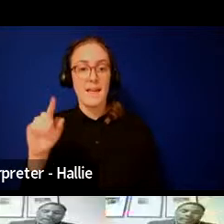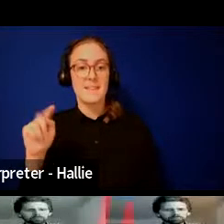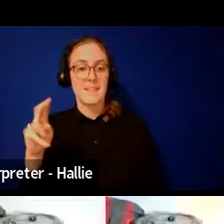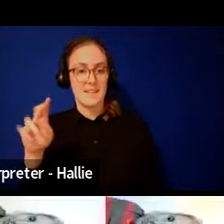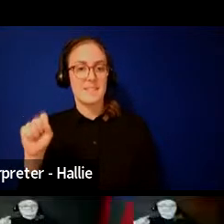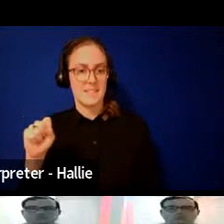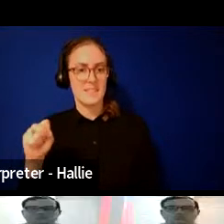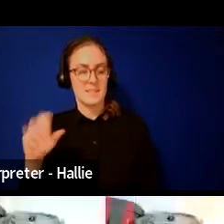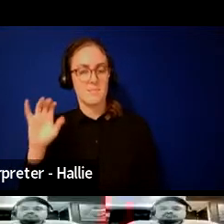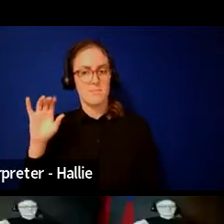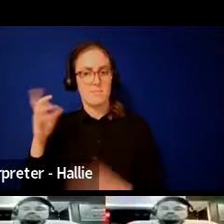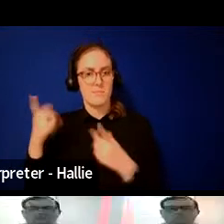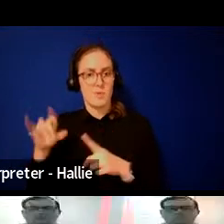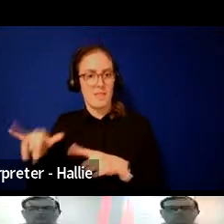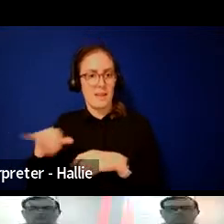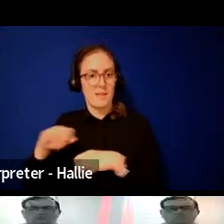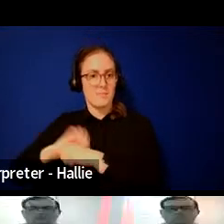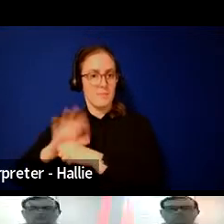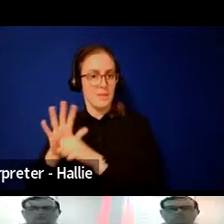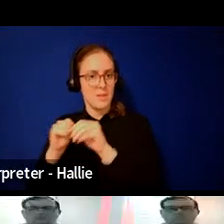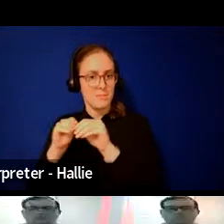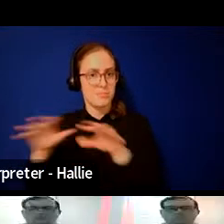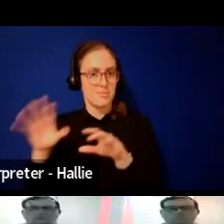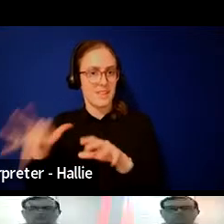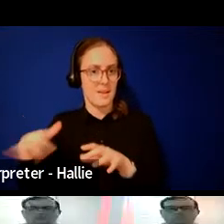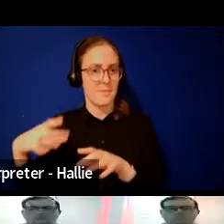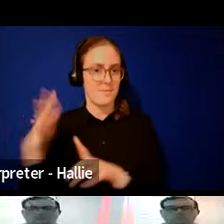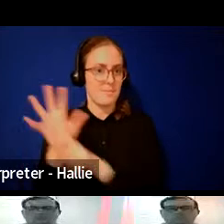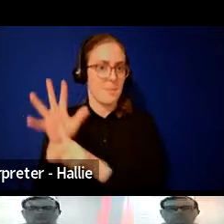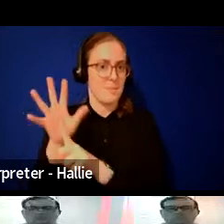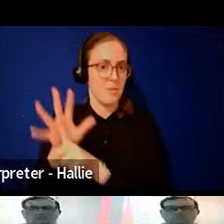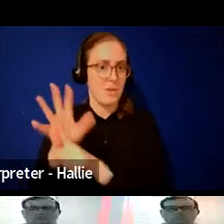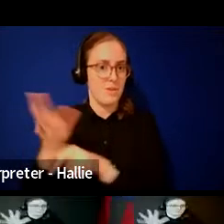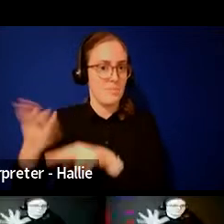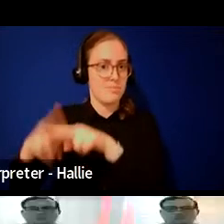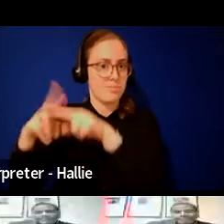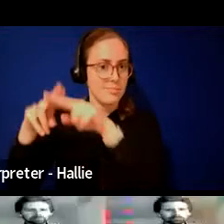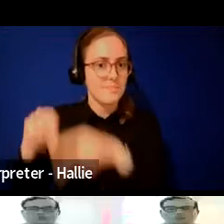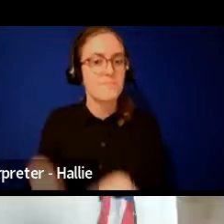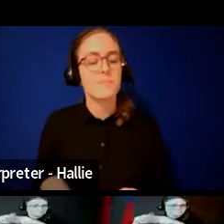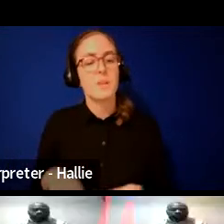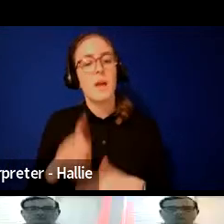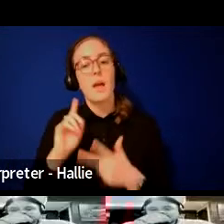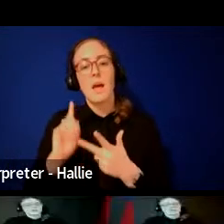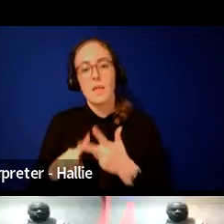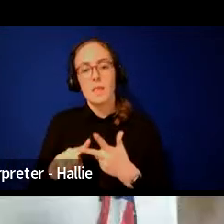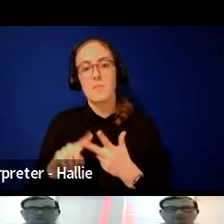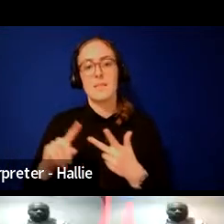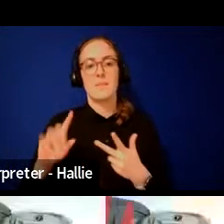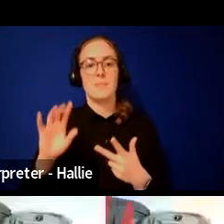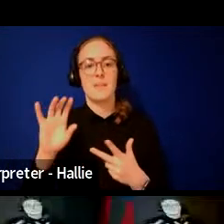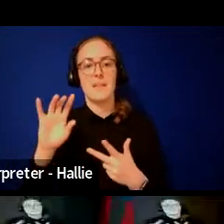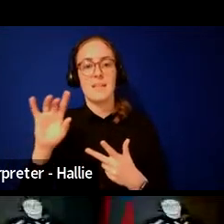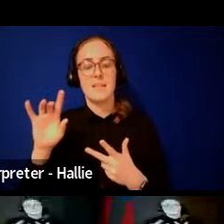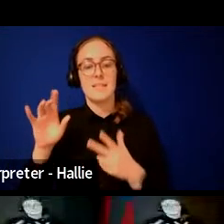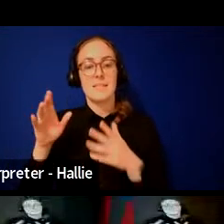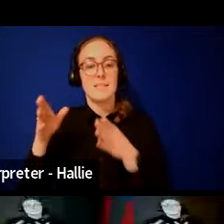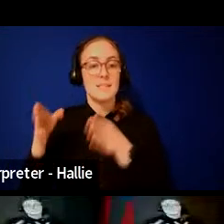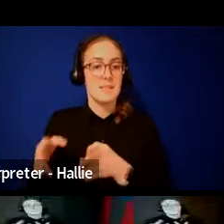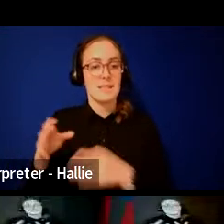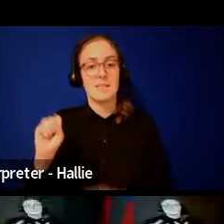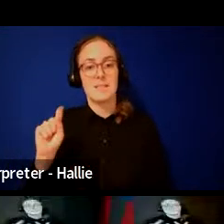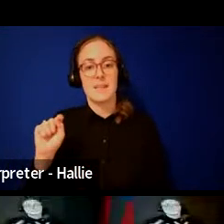well. And then of course the third prong would be this sort of standalone conversion. Okay. Mhm. Thank you,